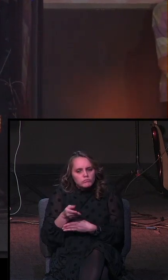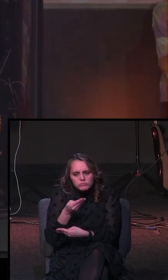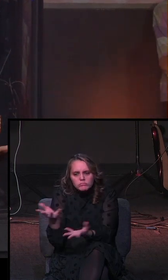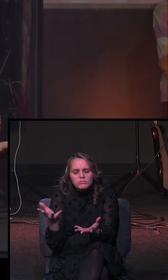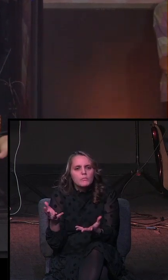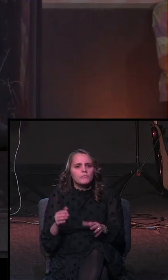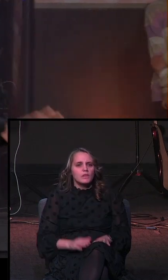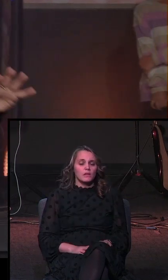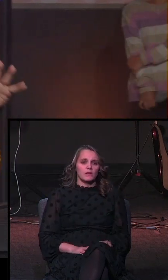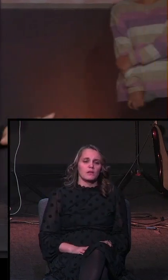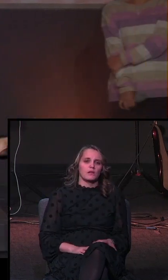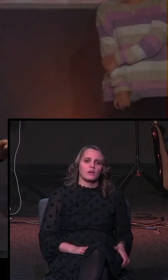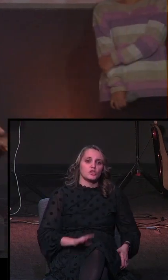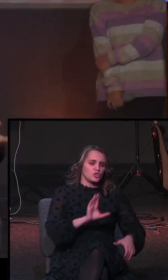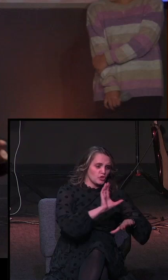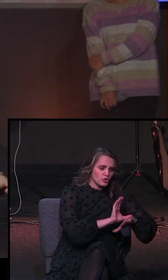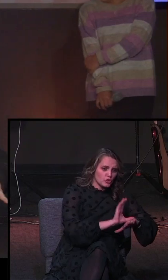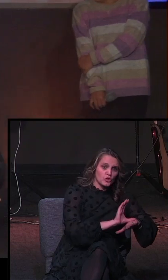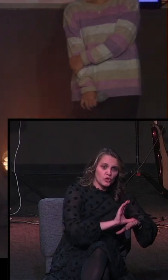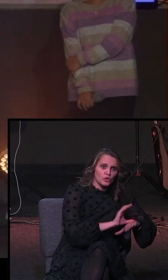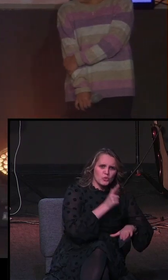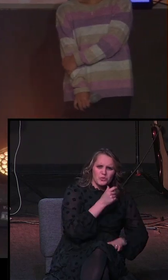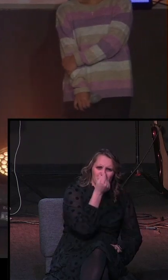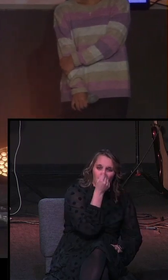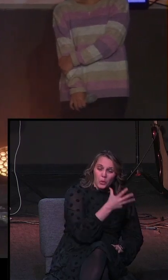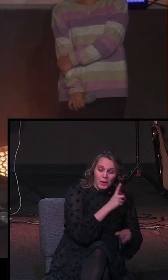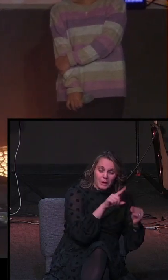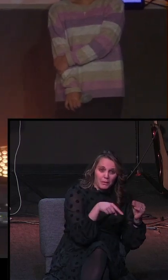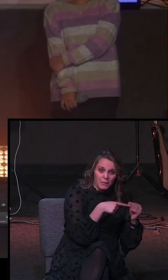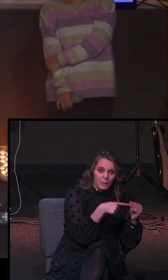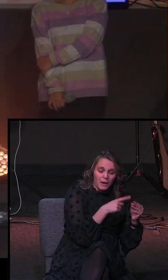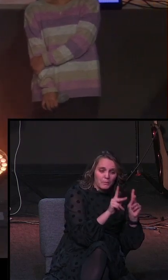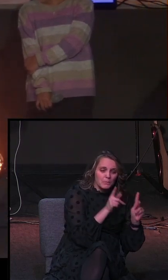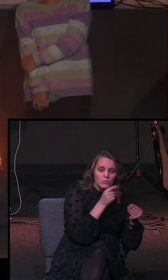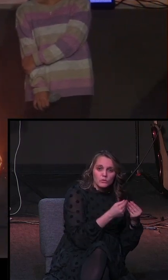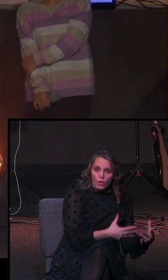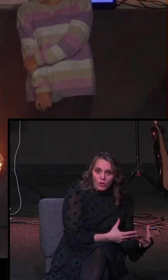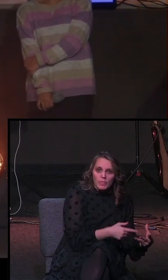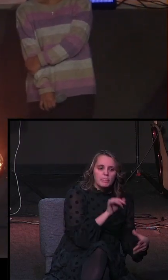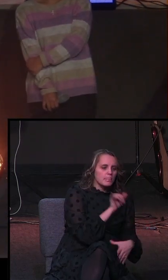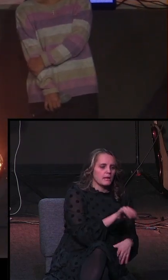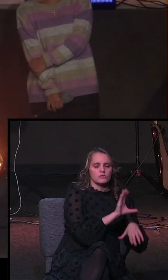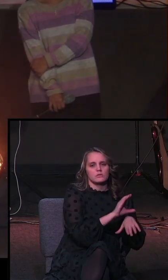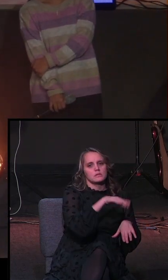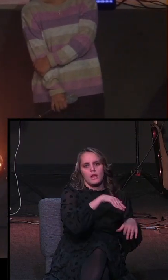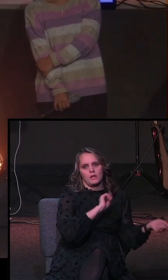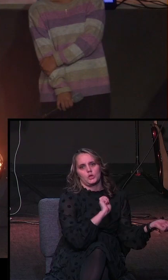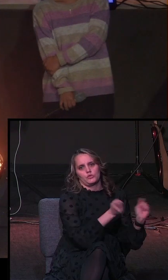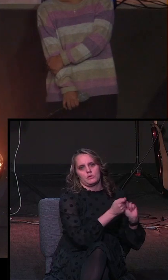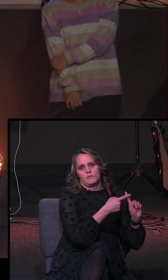doesn't care about the lost people in its community is a church that has not been transformed by the gospel.